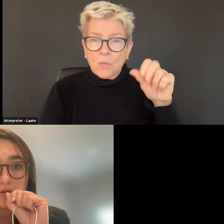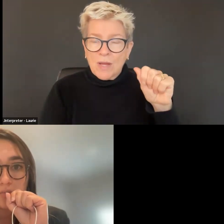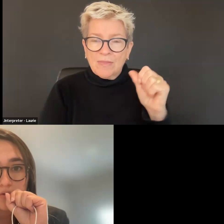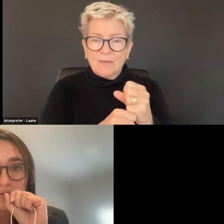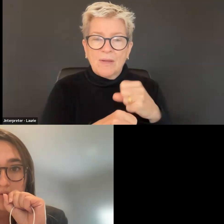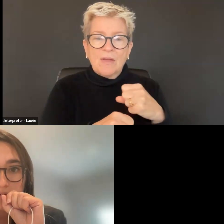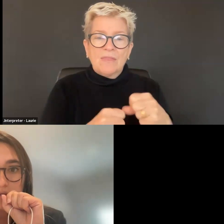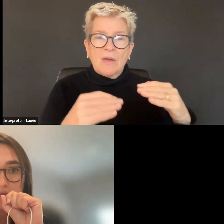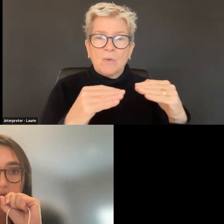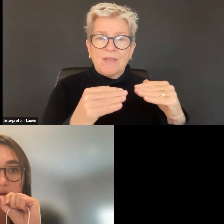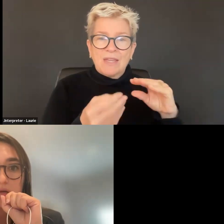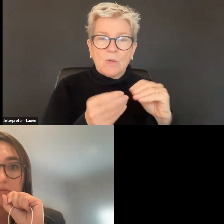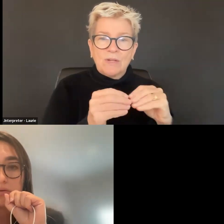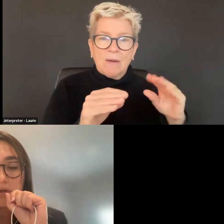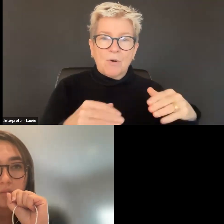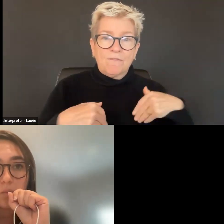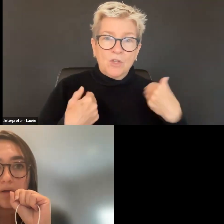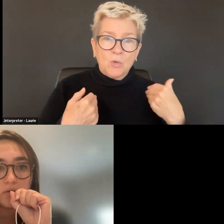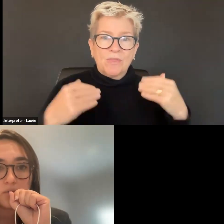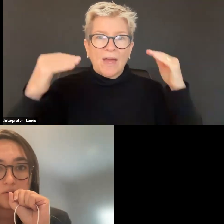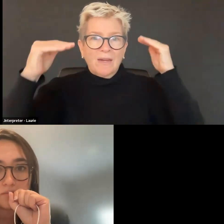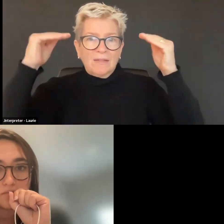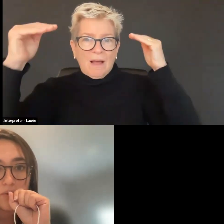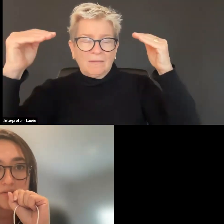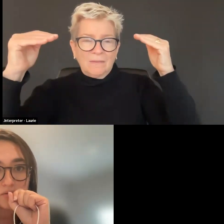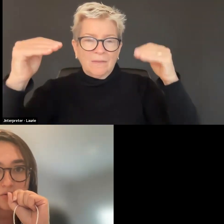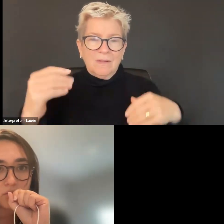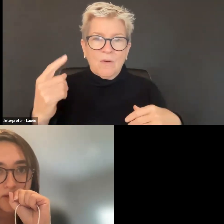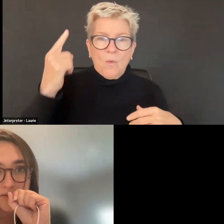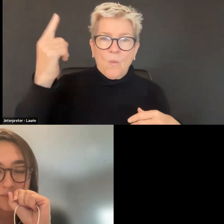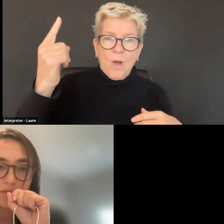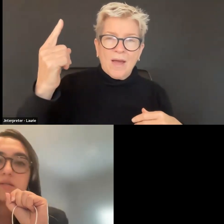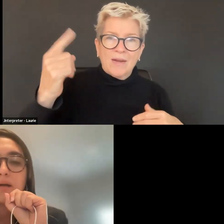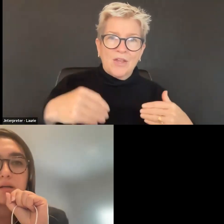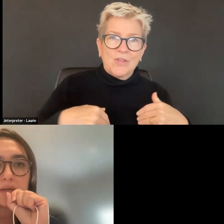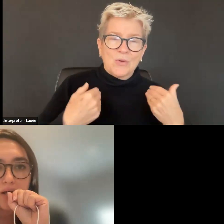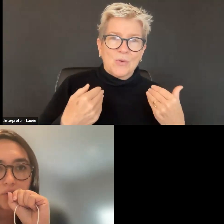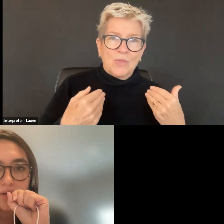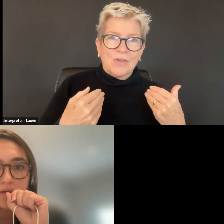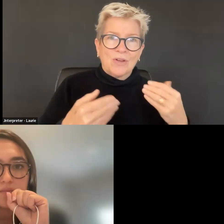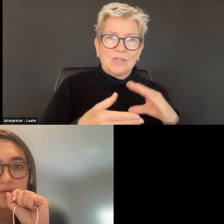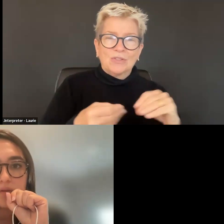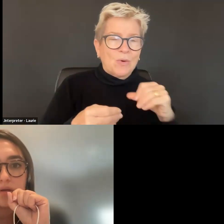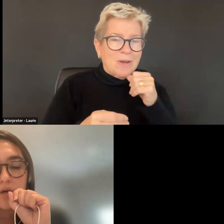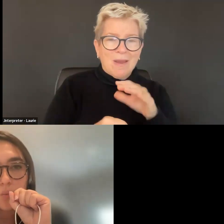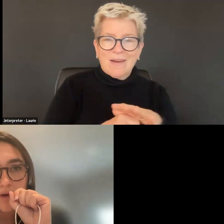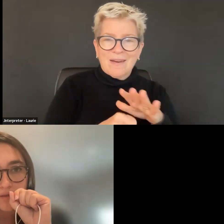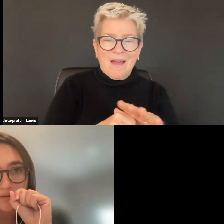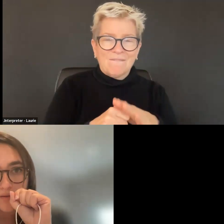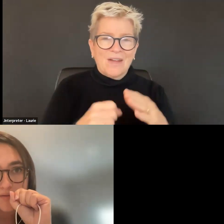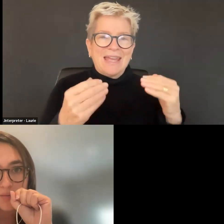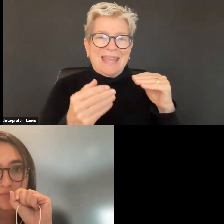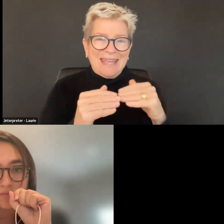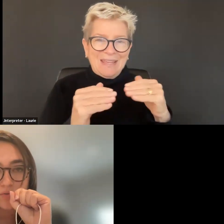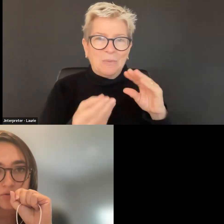and adult personas created, so that we can, one youth voice or story example is not going to be adequate given the way that